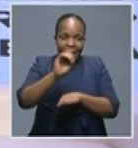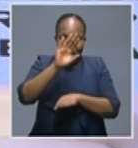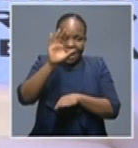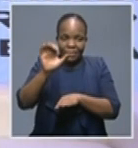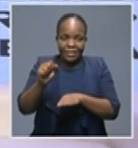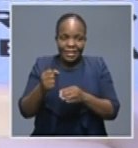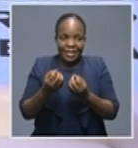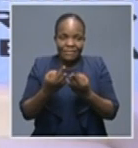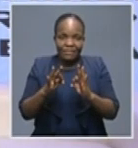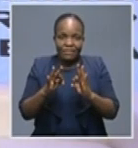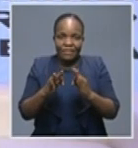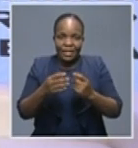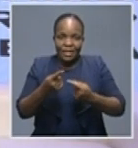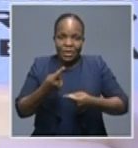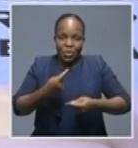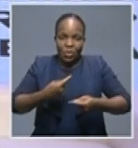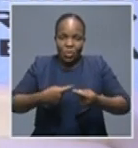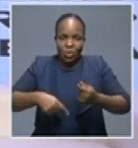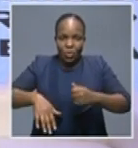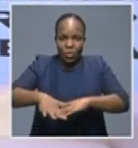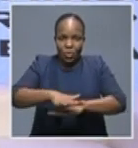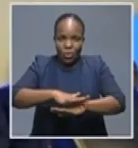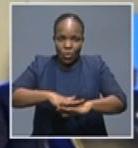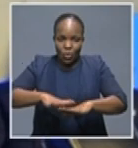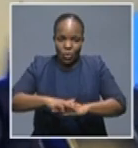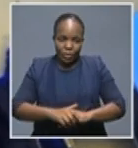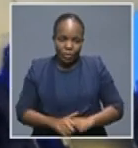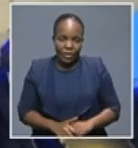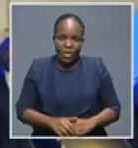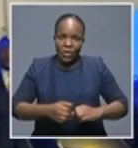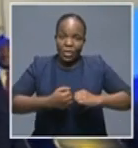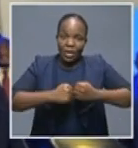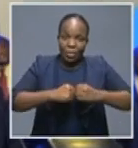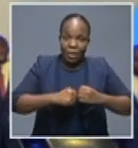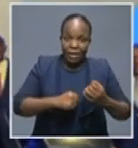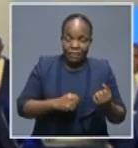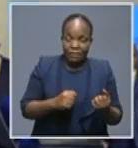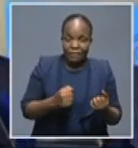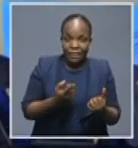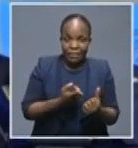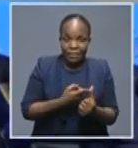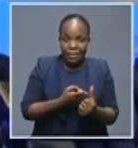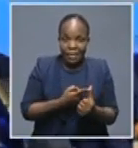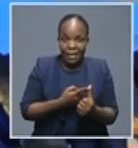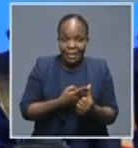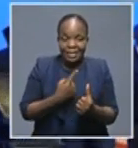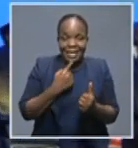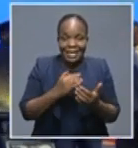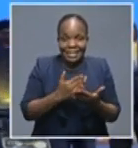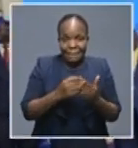Trade Area. So in this regard, you have barriers such as some countries